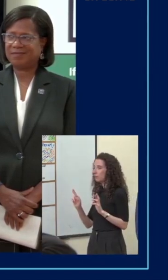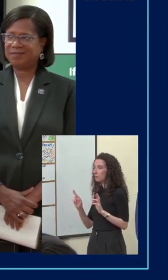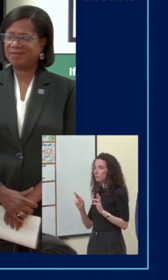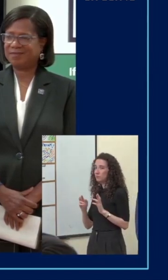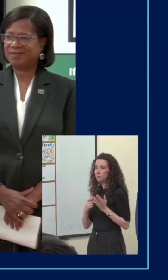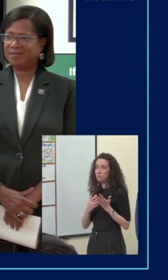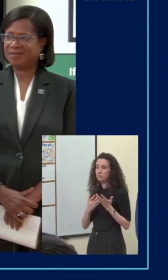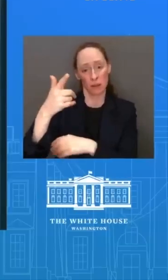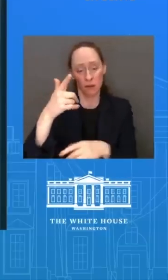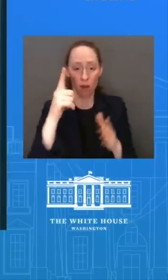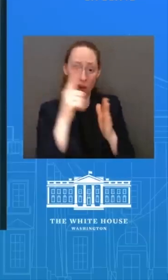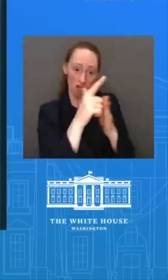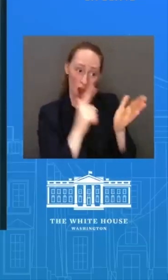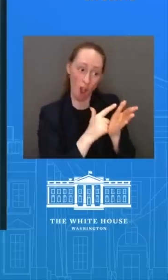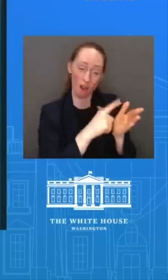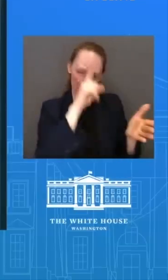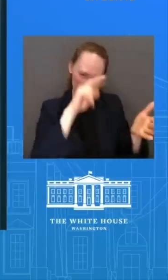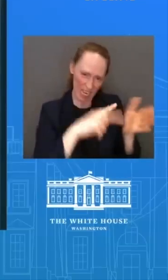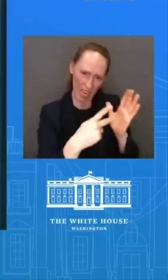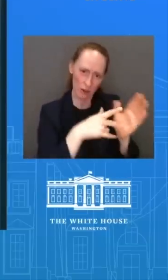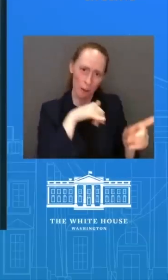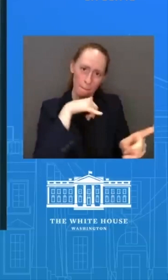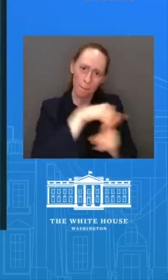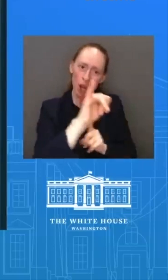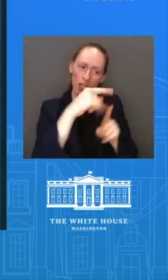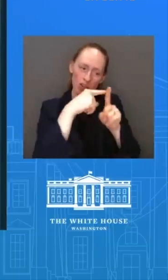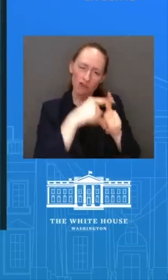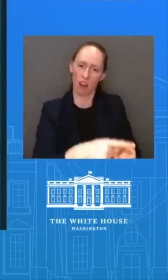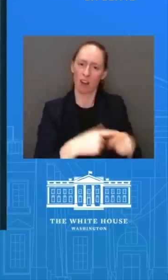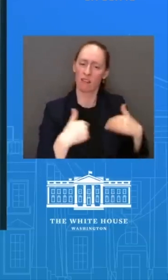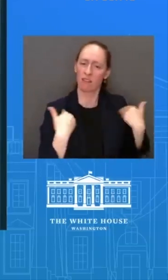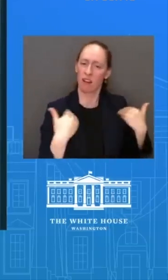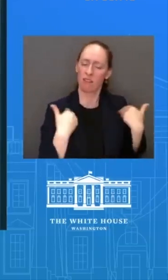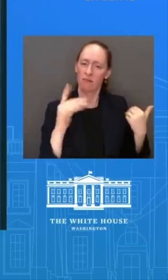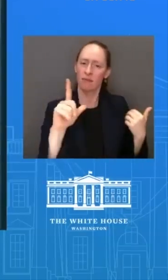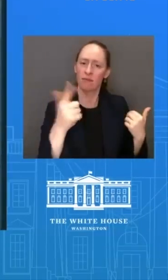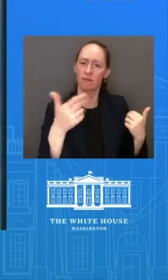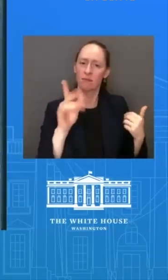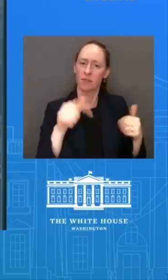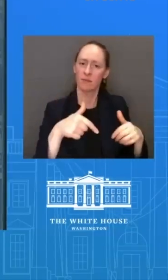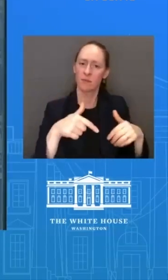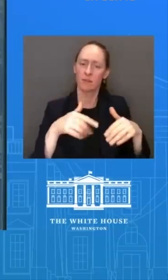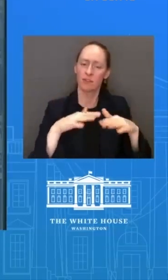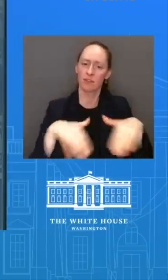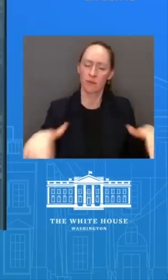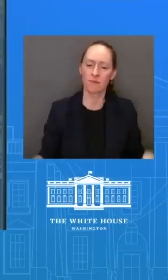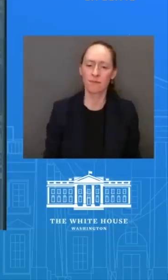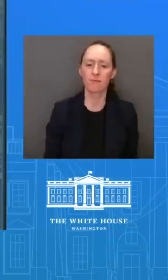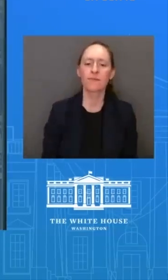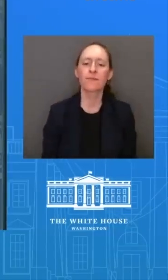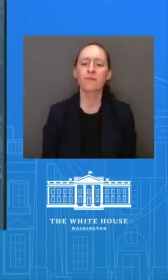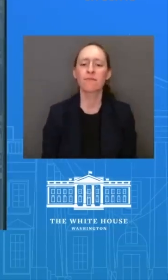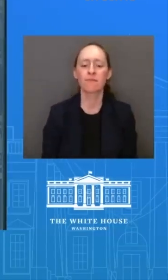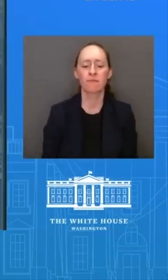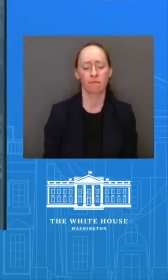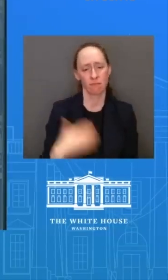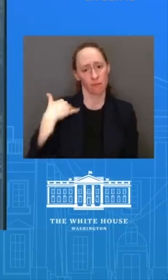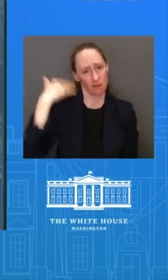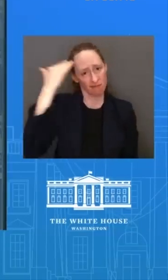Ayudamos. I want to say directly to LGBTQI+ kids, you are loved just as you